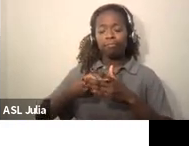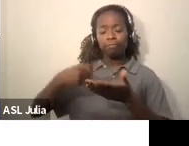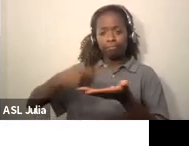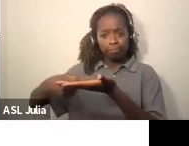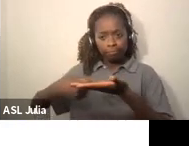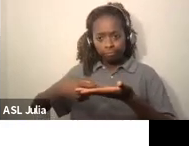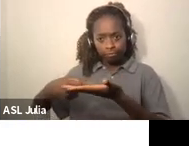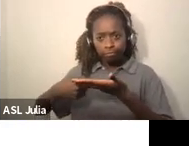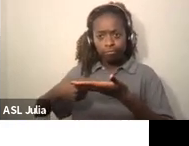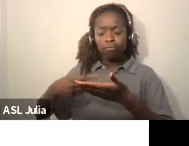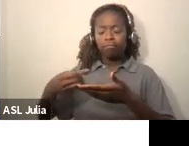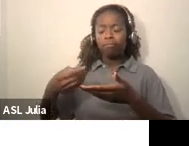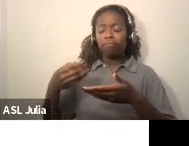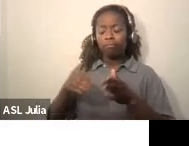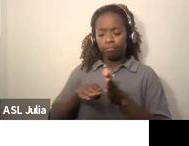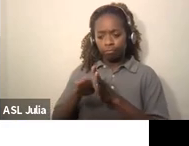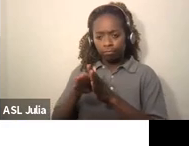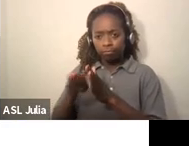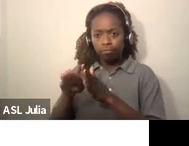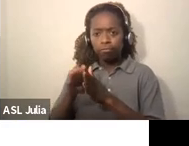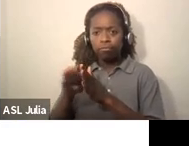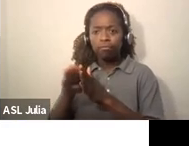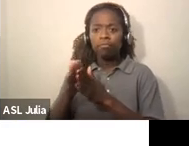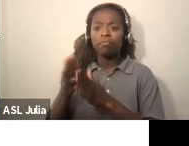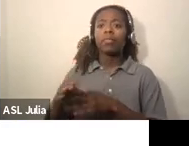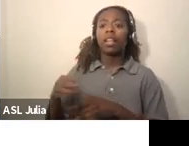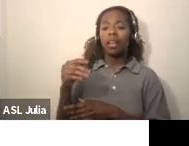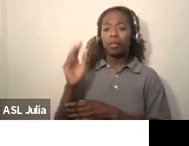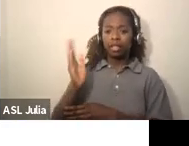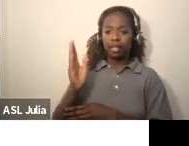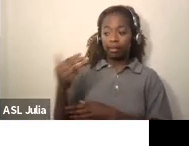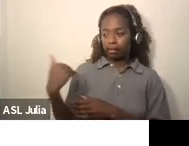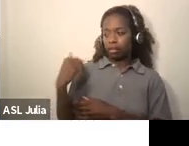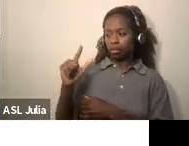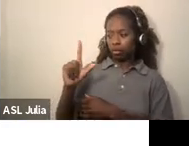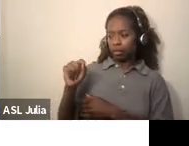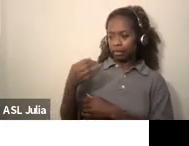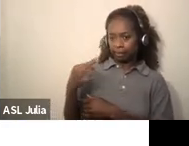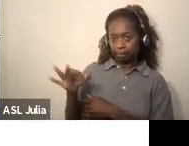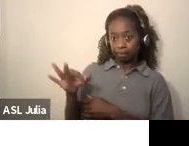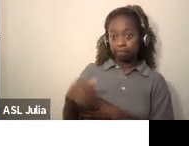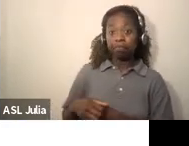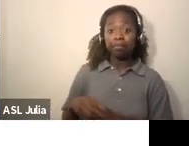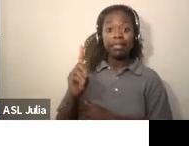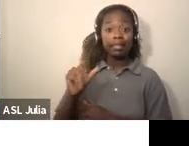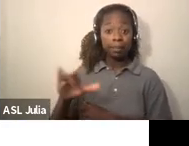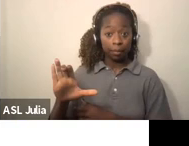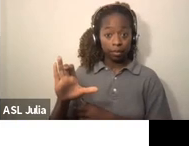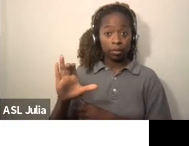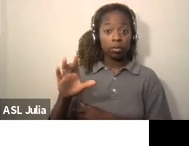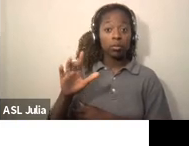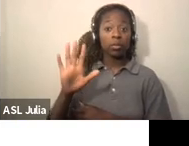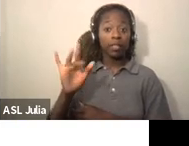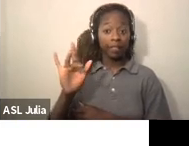council presentation in november 2019. in december 25 members of the library